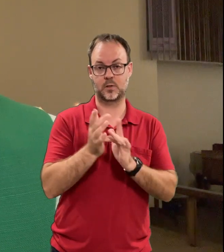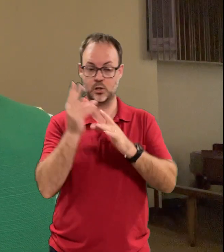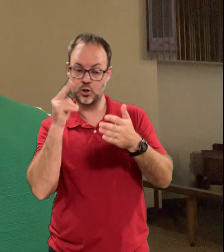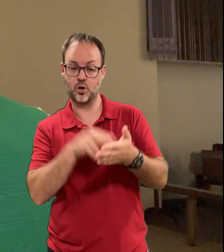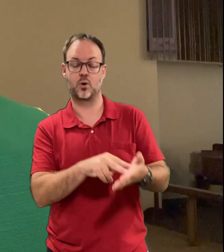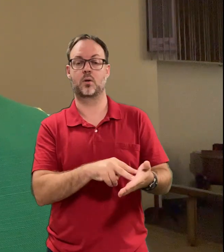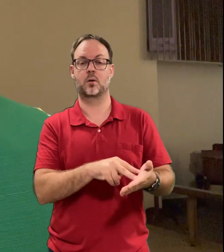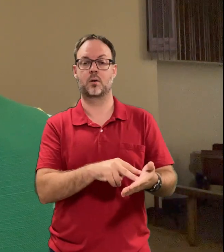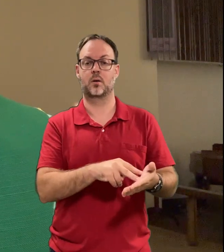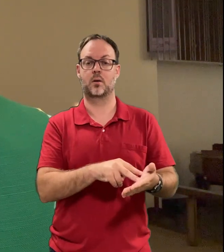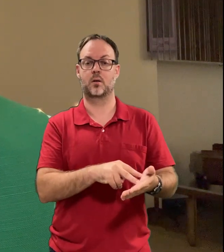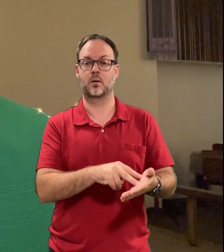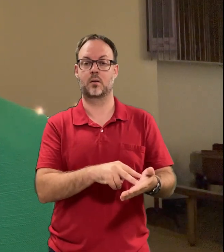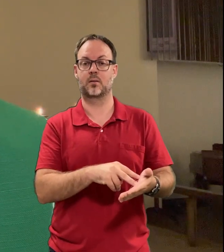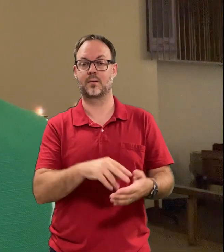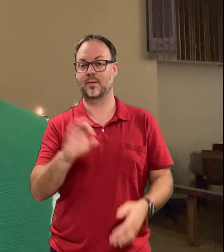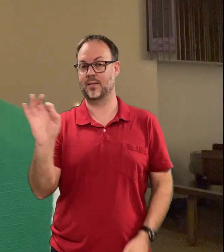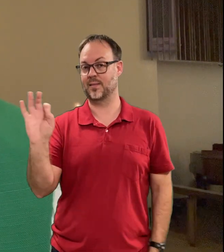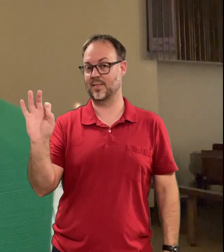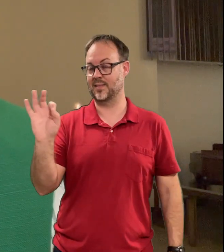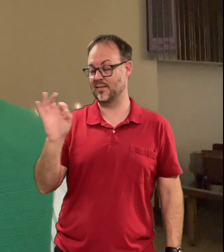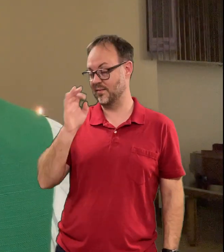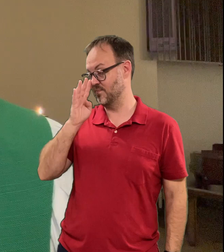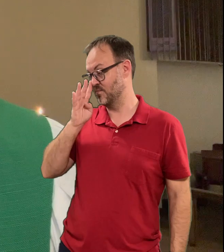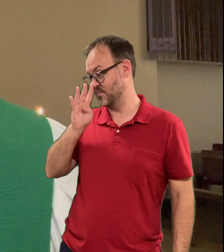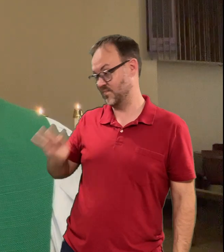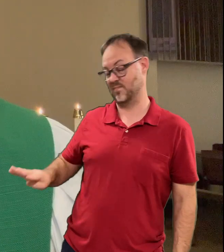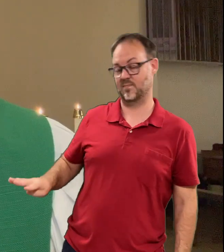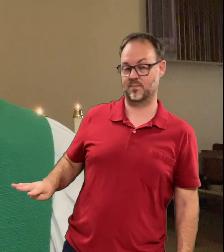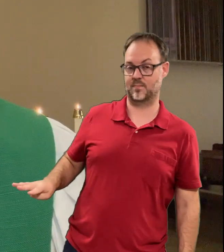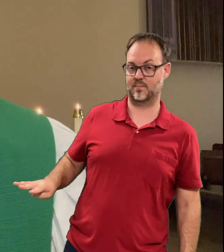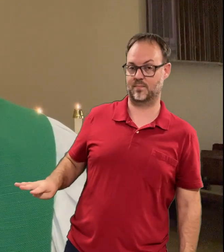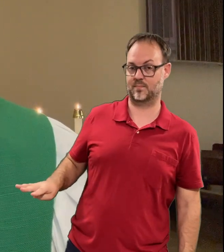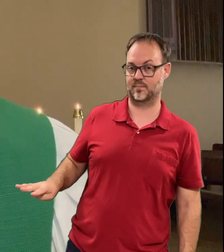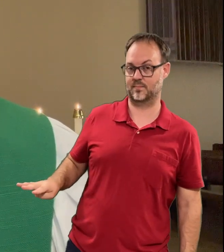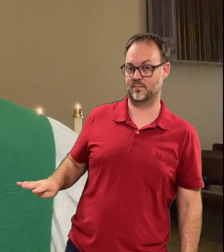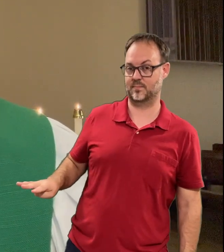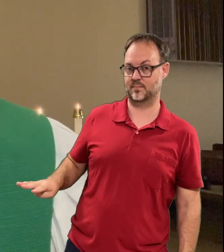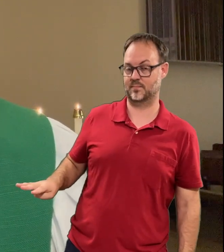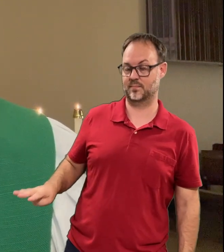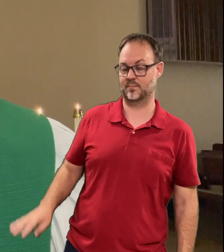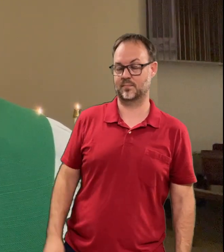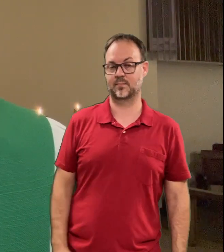Jesus noticed the neglect of the 9 who never said